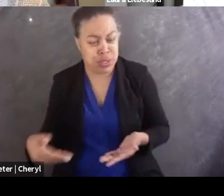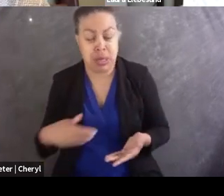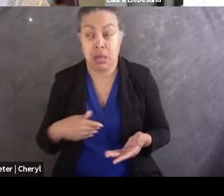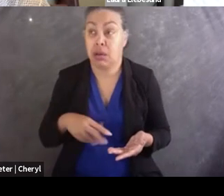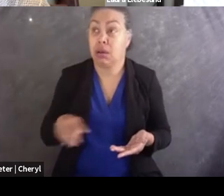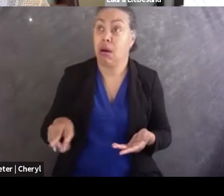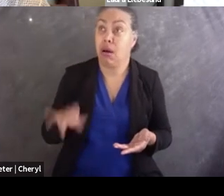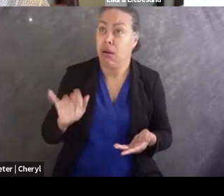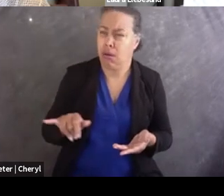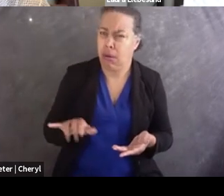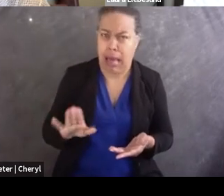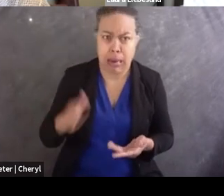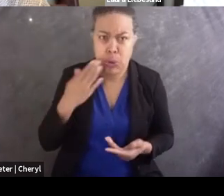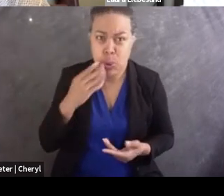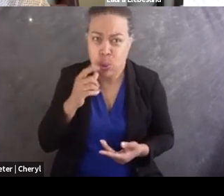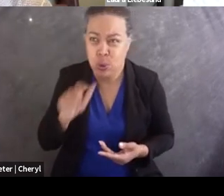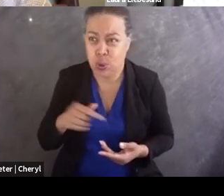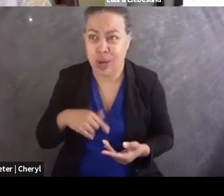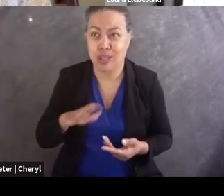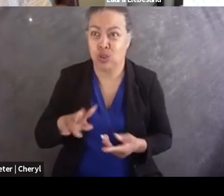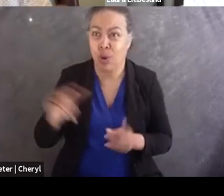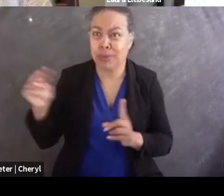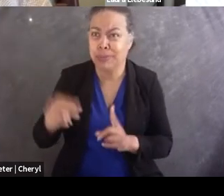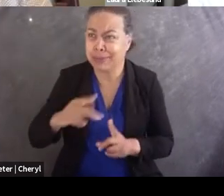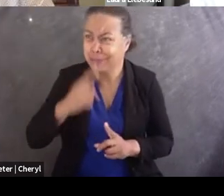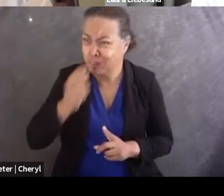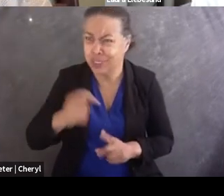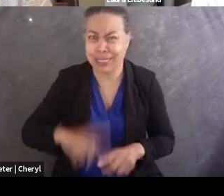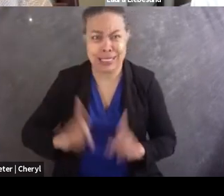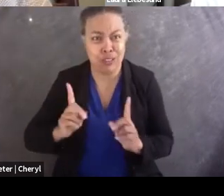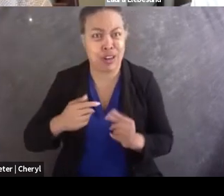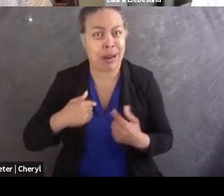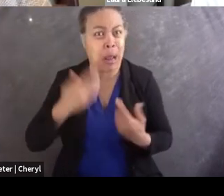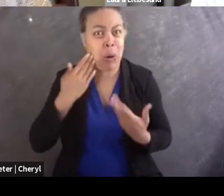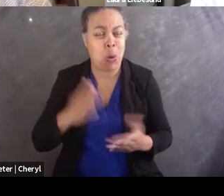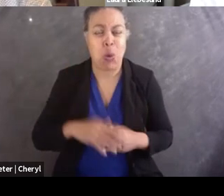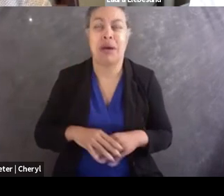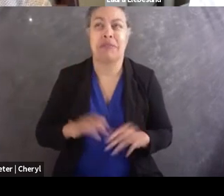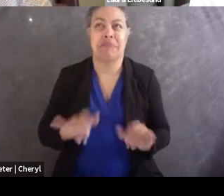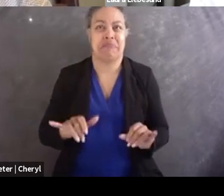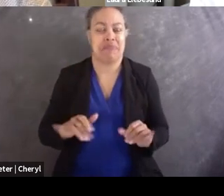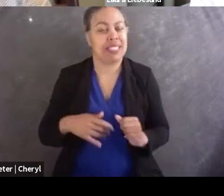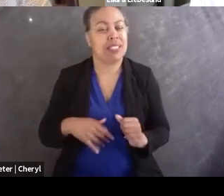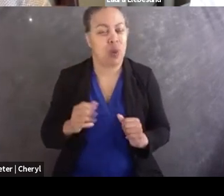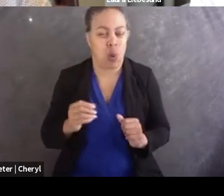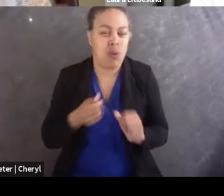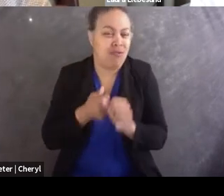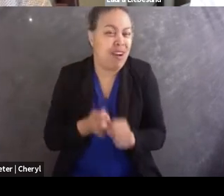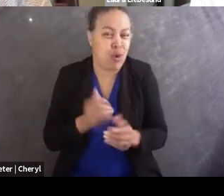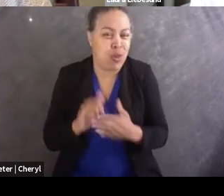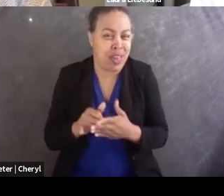perspectives that you didn't expect to find. And so go with where those